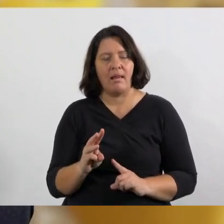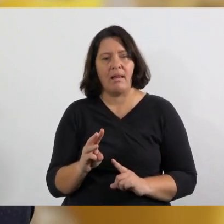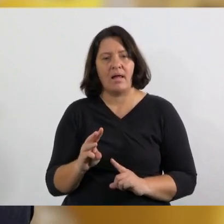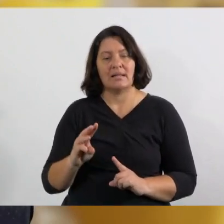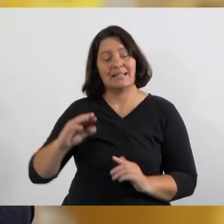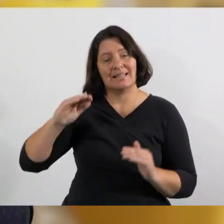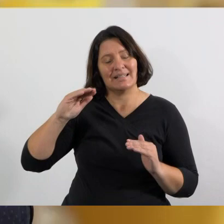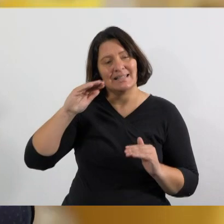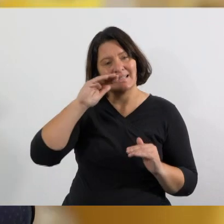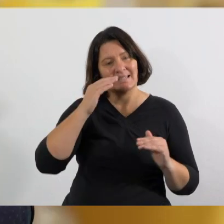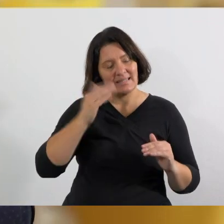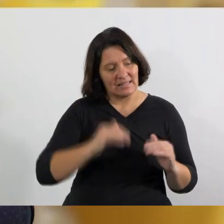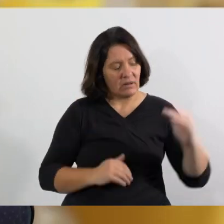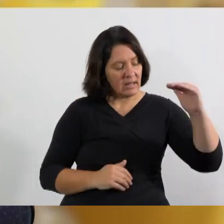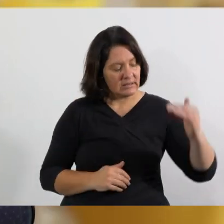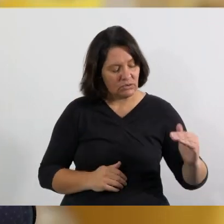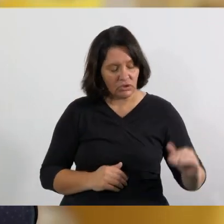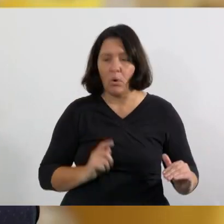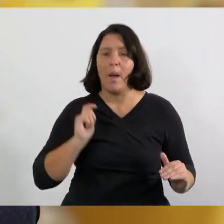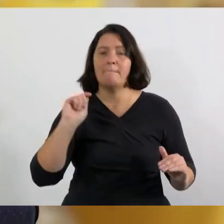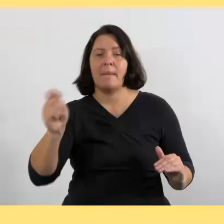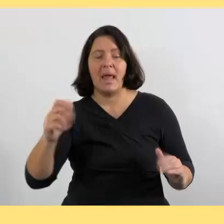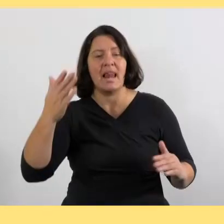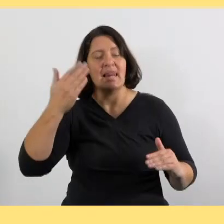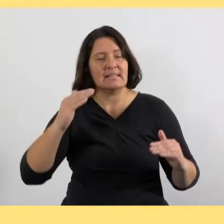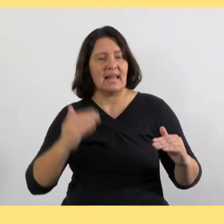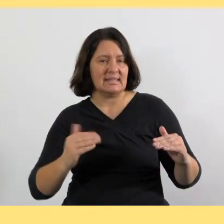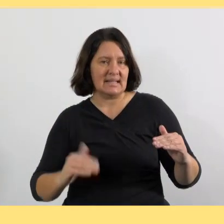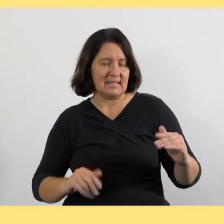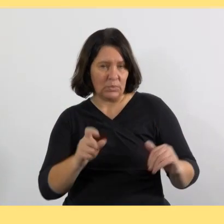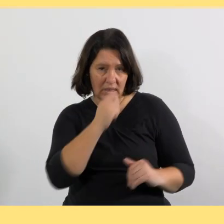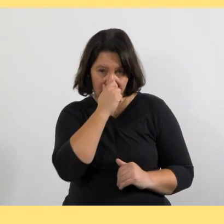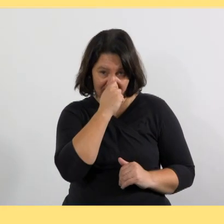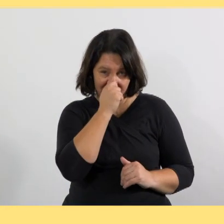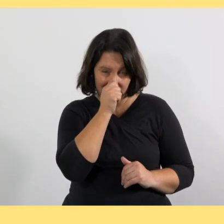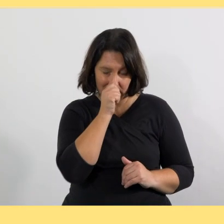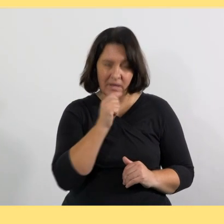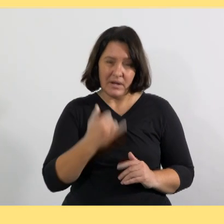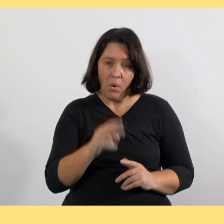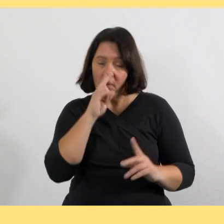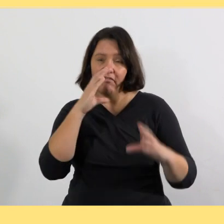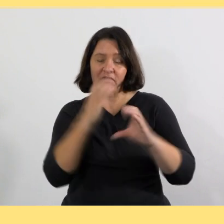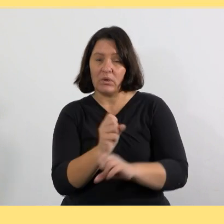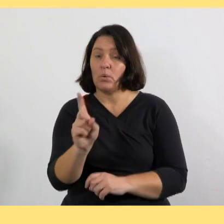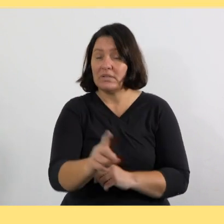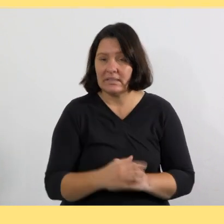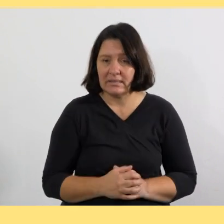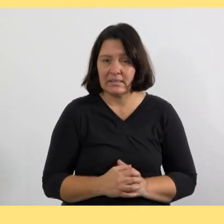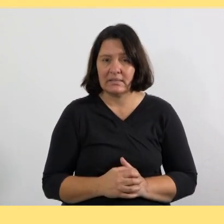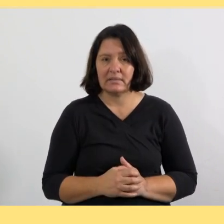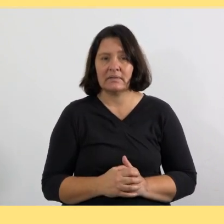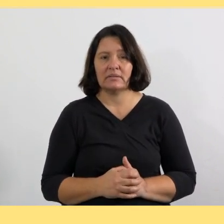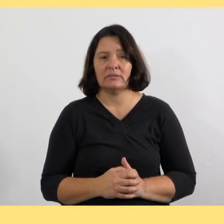owe to your creditors. We will now move on and we will now focus on what we